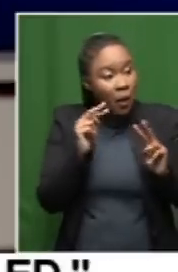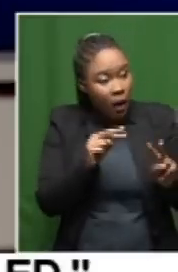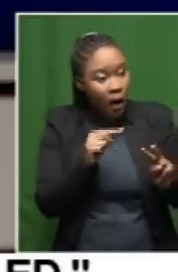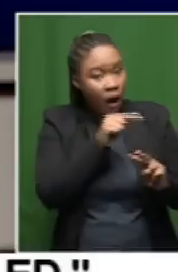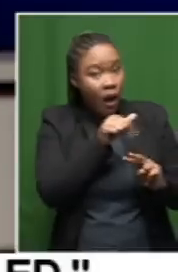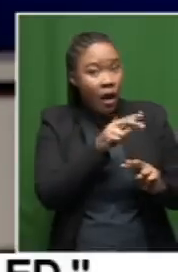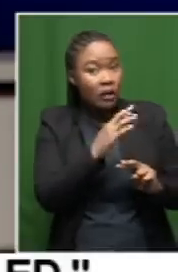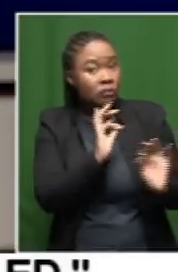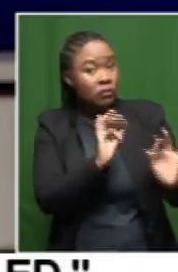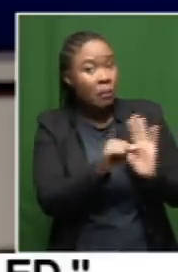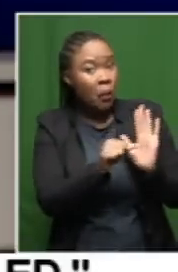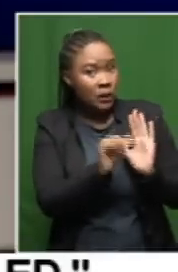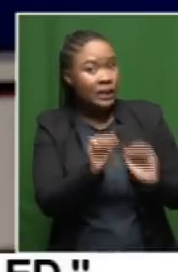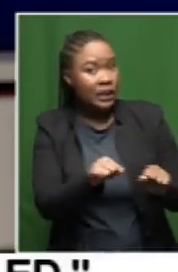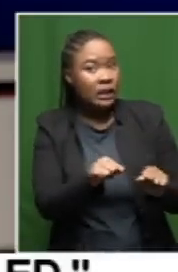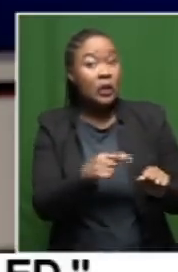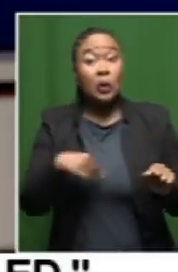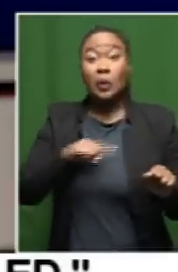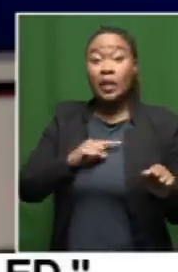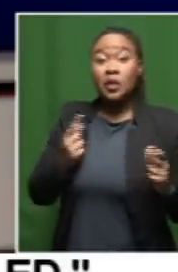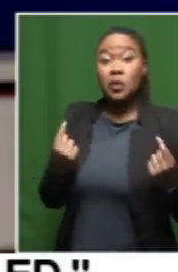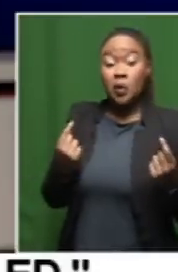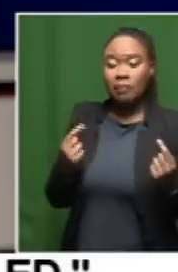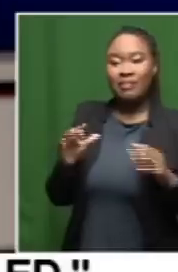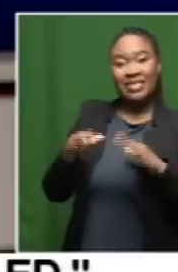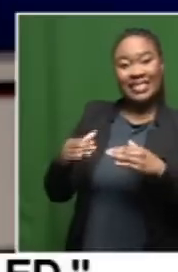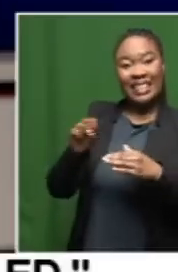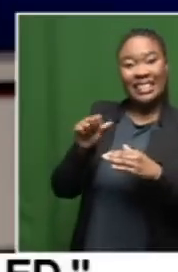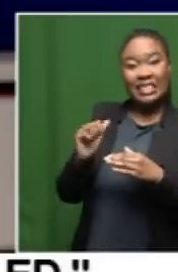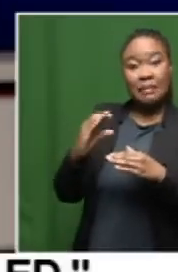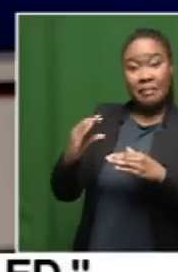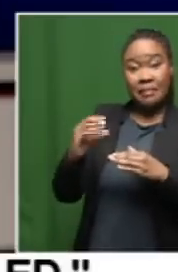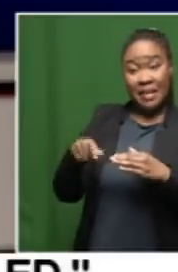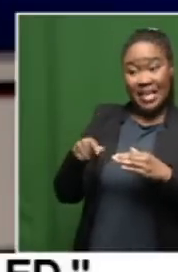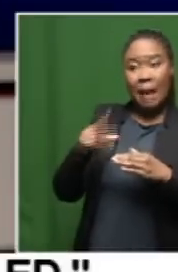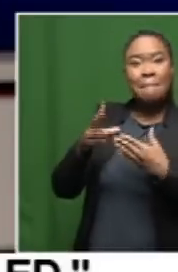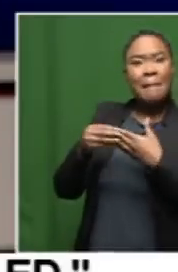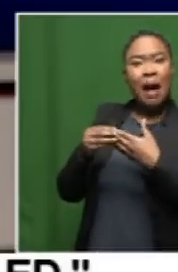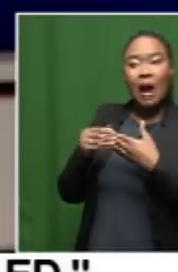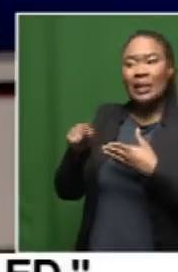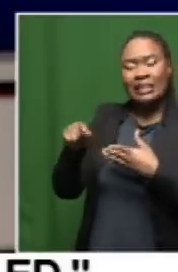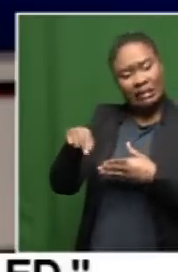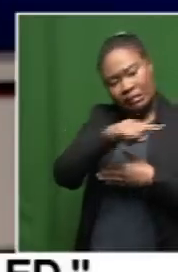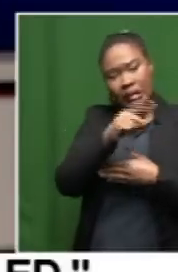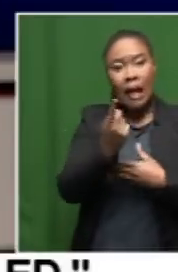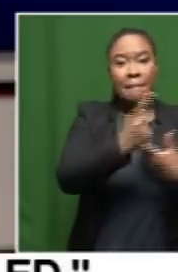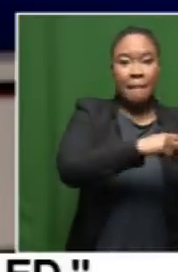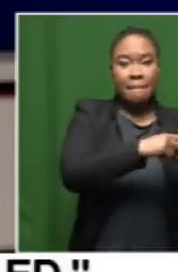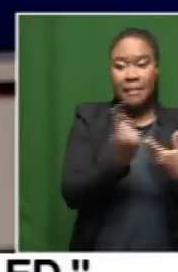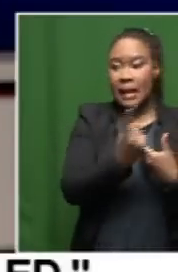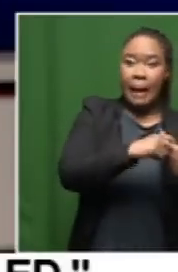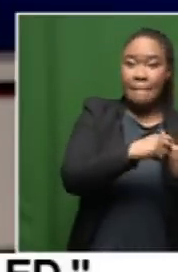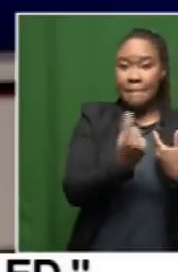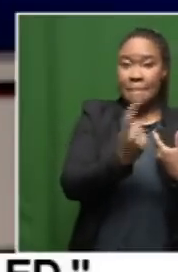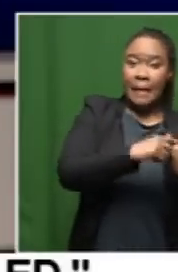the people of this country. And we deployed many of our cadres into the ANC to rebuild the ANC. And of course, the Youth